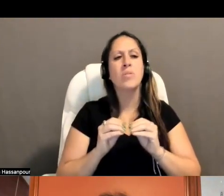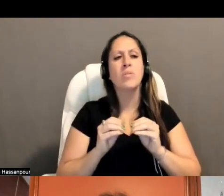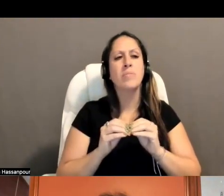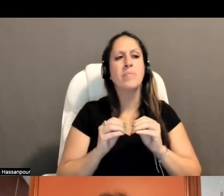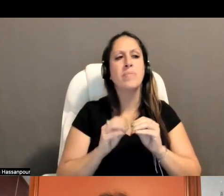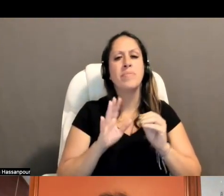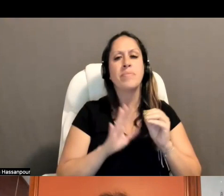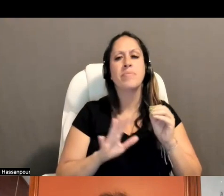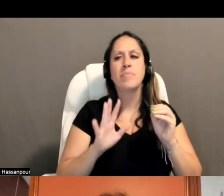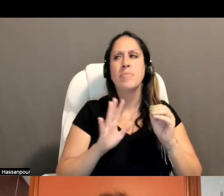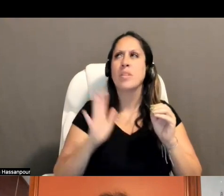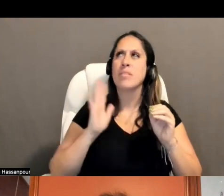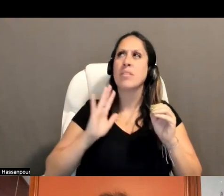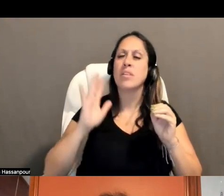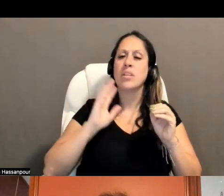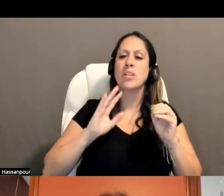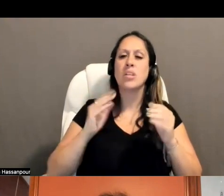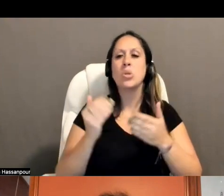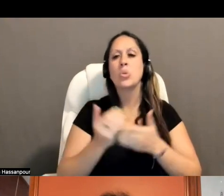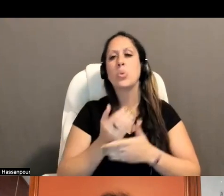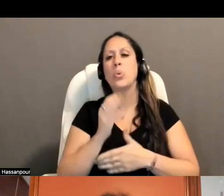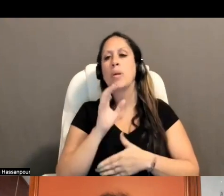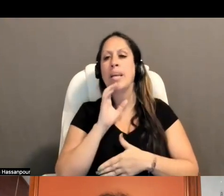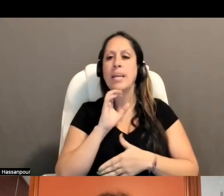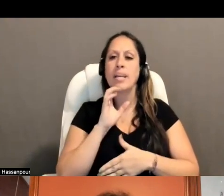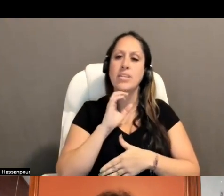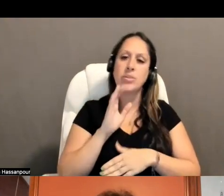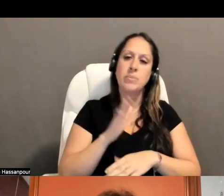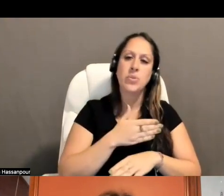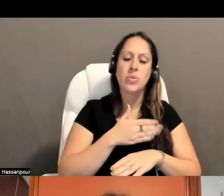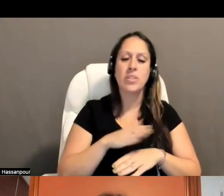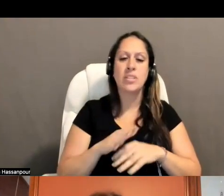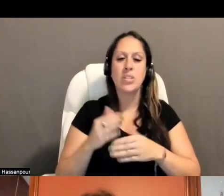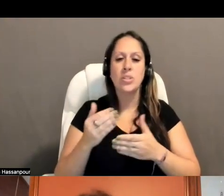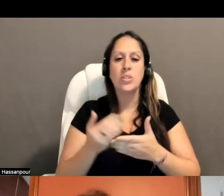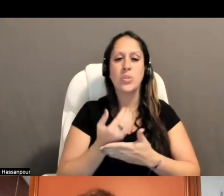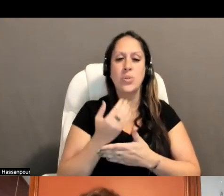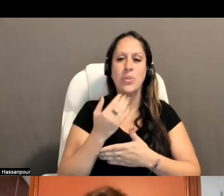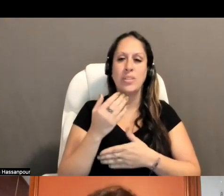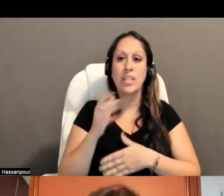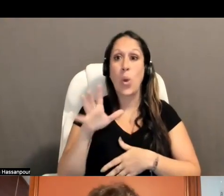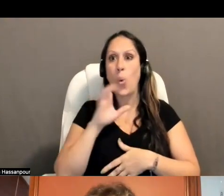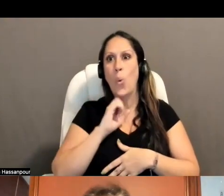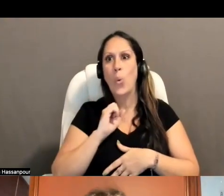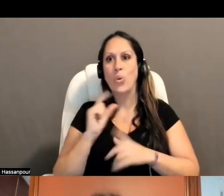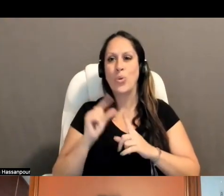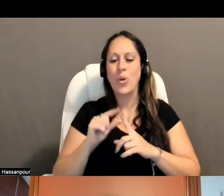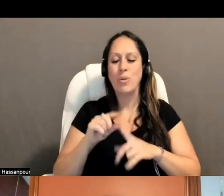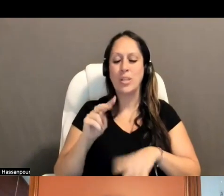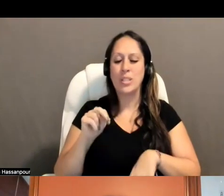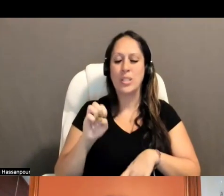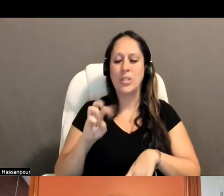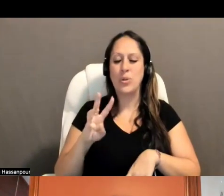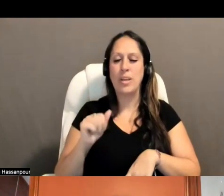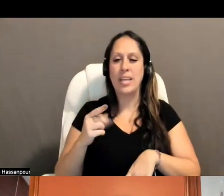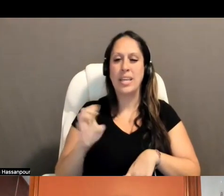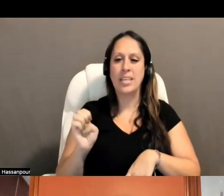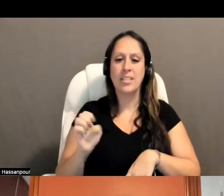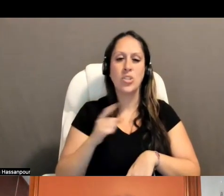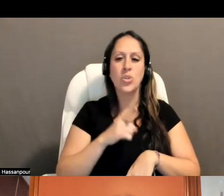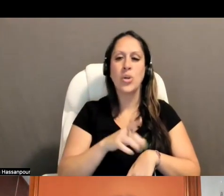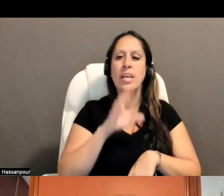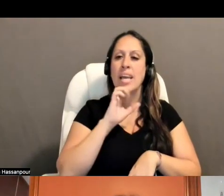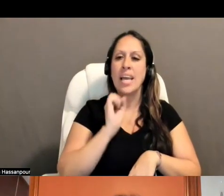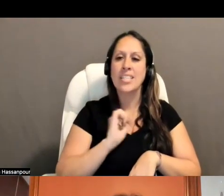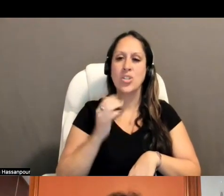The old term was new age music, I guess. The old term. I You just aged all